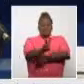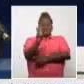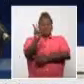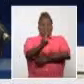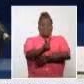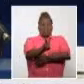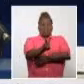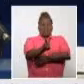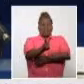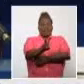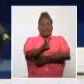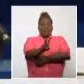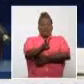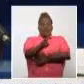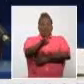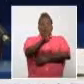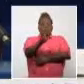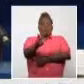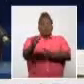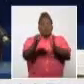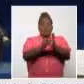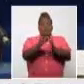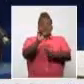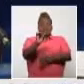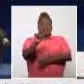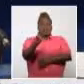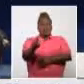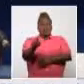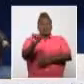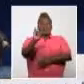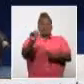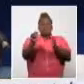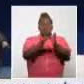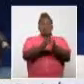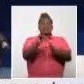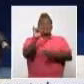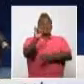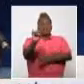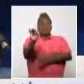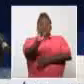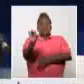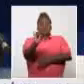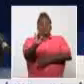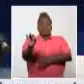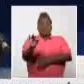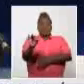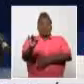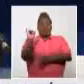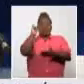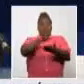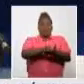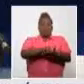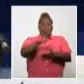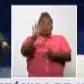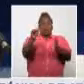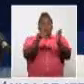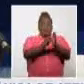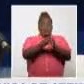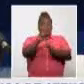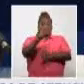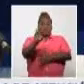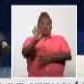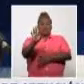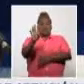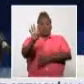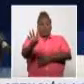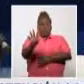4,384 foreigners. There are no changes in the number of foreigners in rental houses, 950. The largest numbers